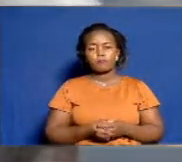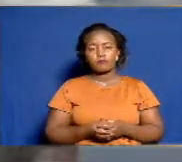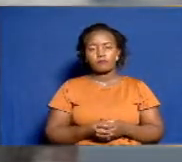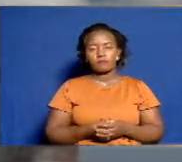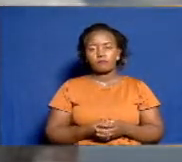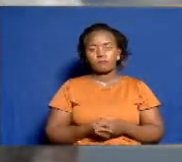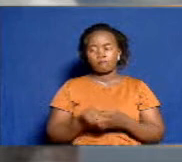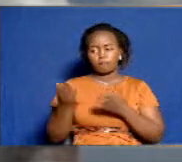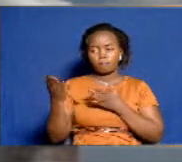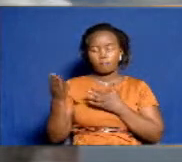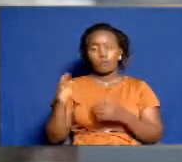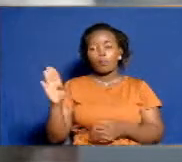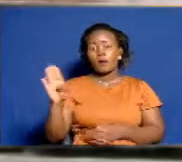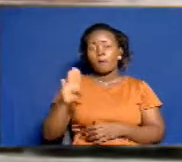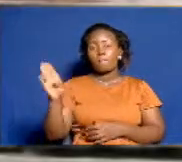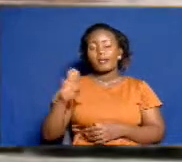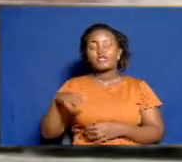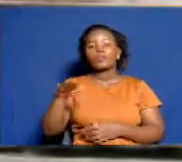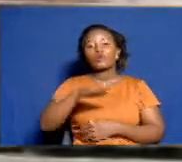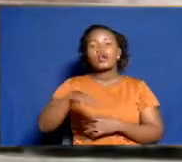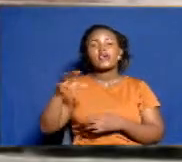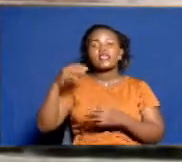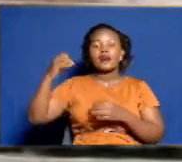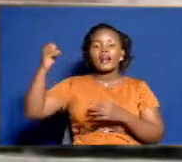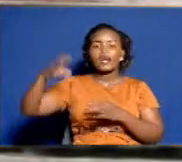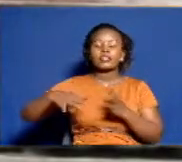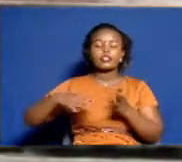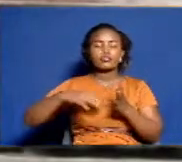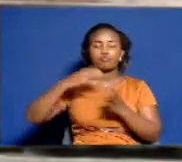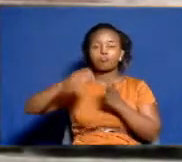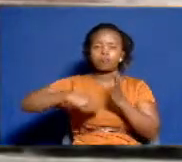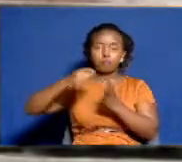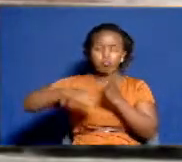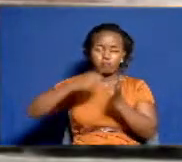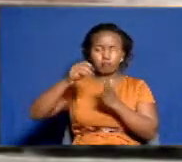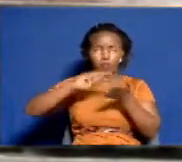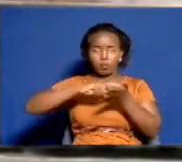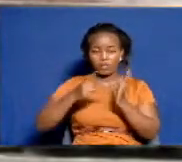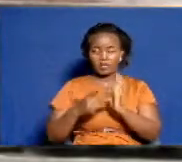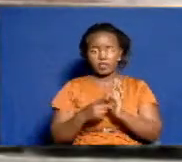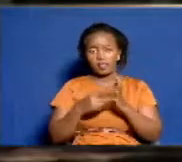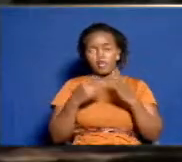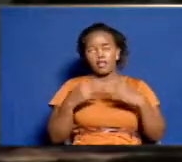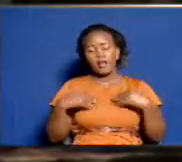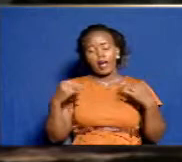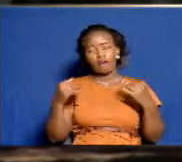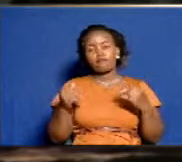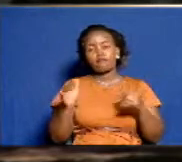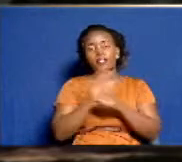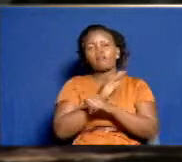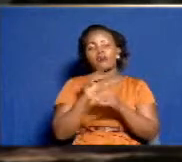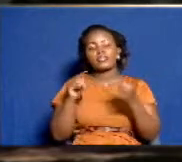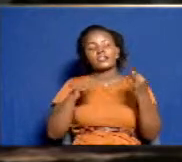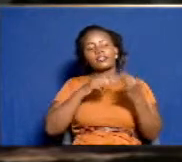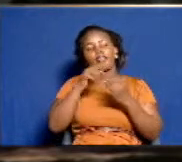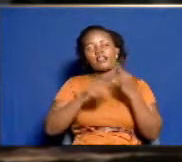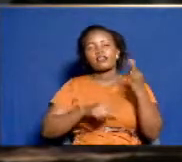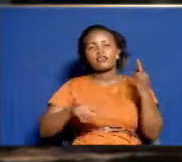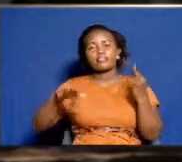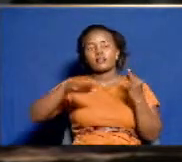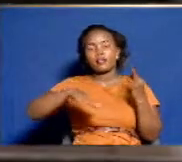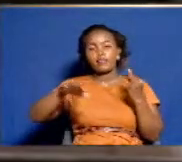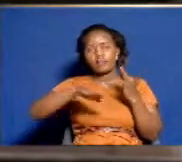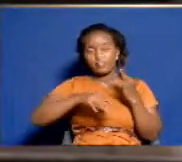The Baringo Silali Geothermal Development Project covers three prospect areas, namely Paka, Korosi, and